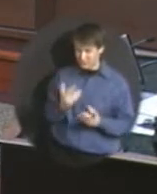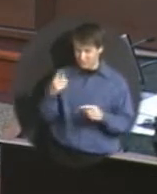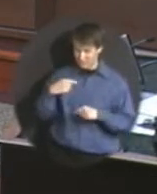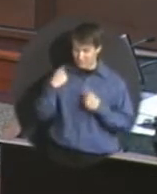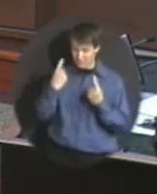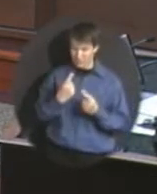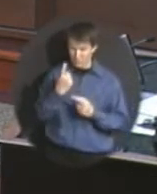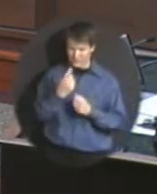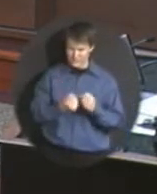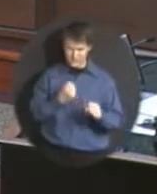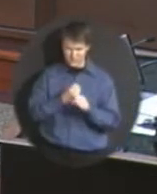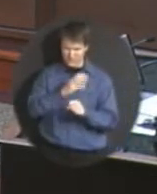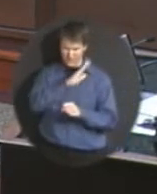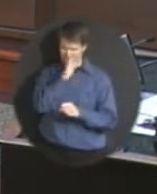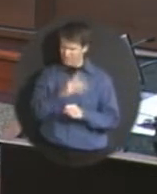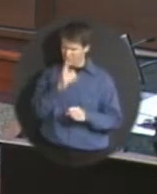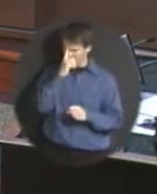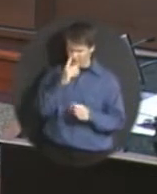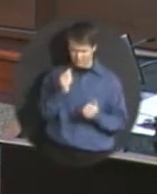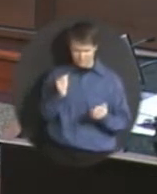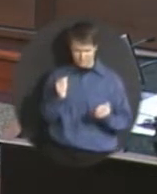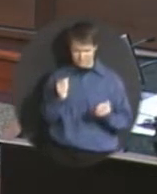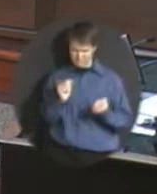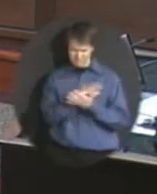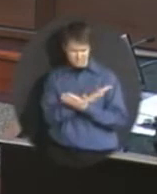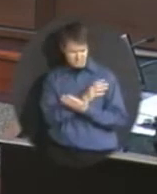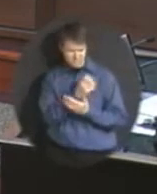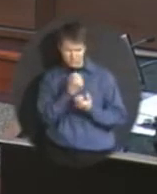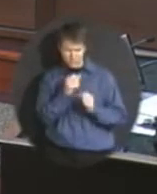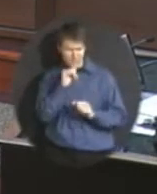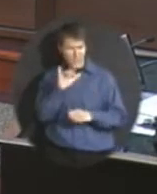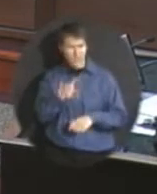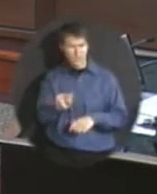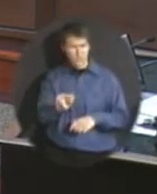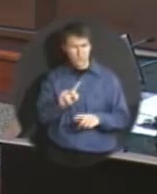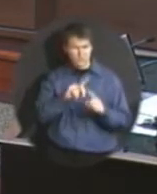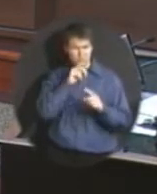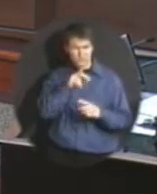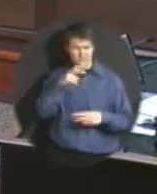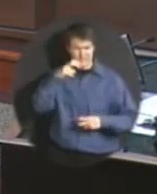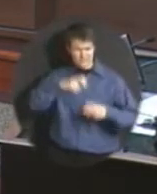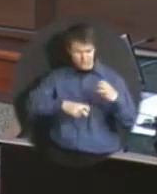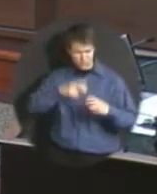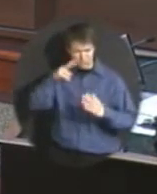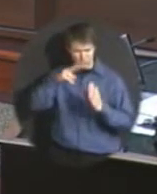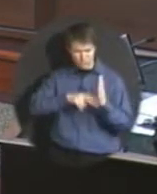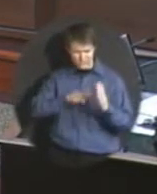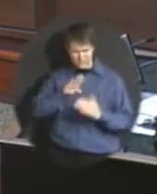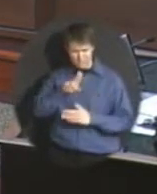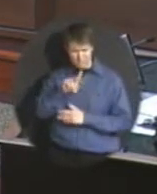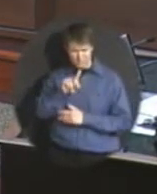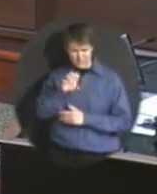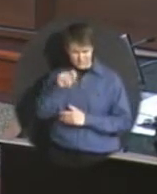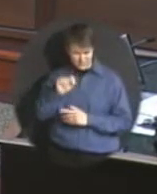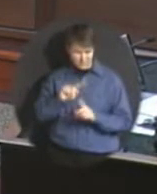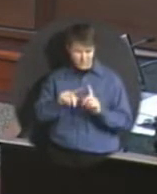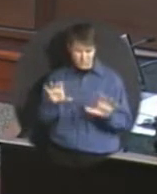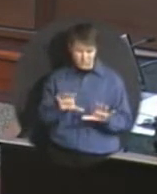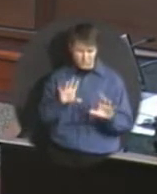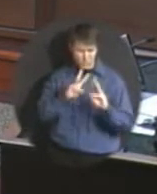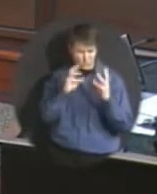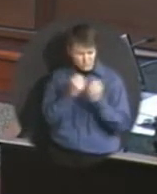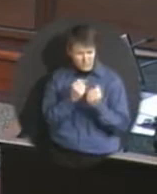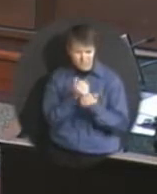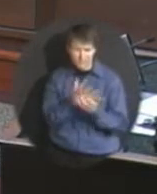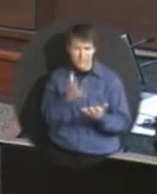year, I never thought we were deceptive. I just thought it was very convoluted and difficult to read a budget. But we do budget